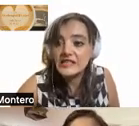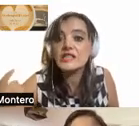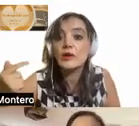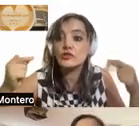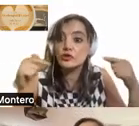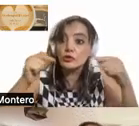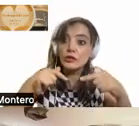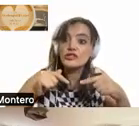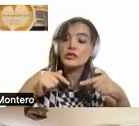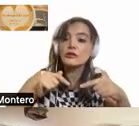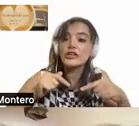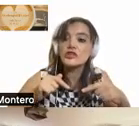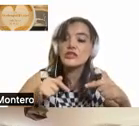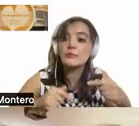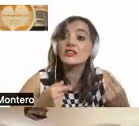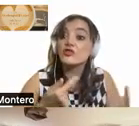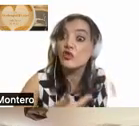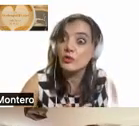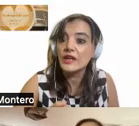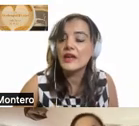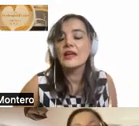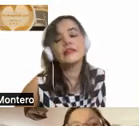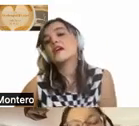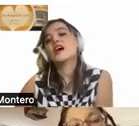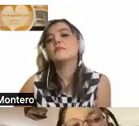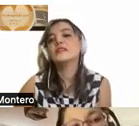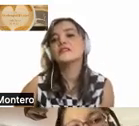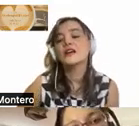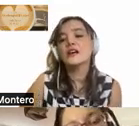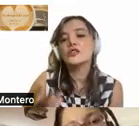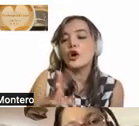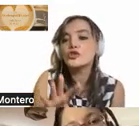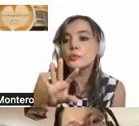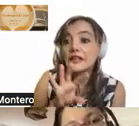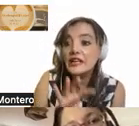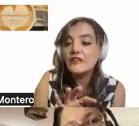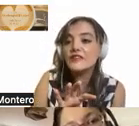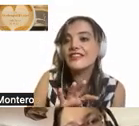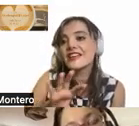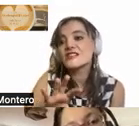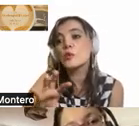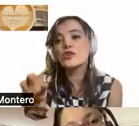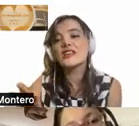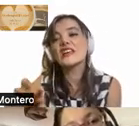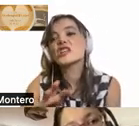actually is, it's because your neurological connections have been deformed. They have been taught to believe that things are worse than they